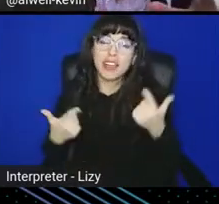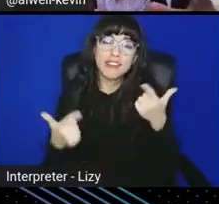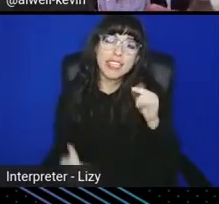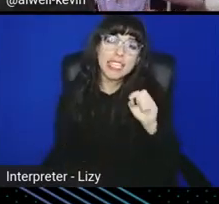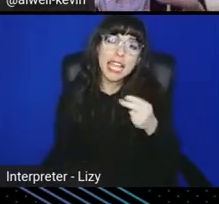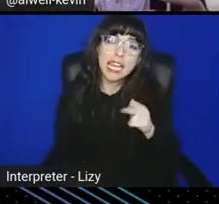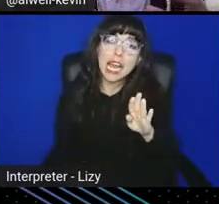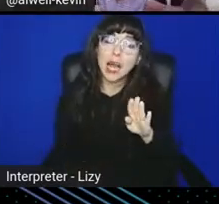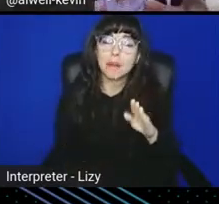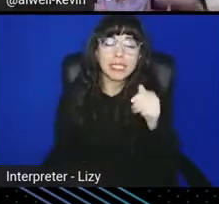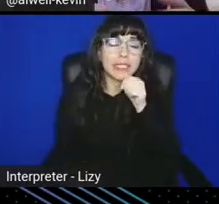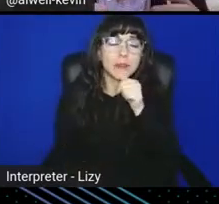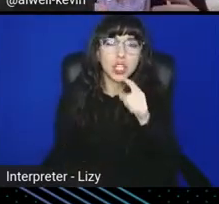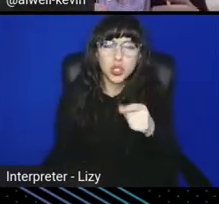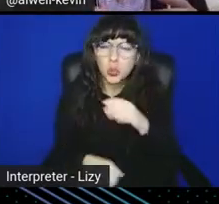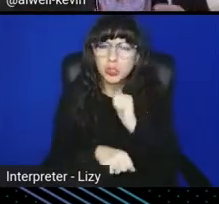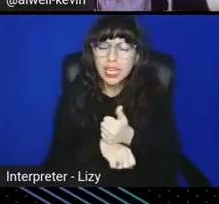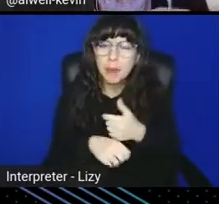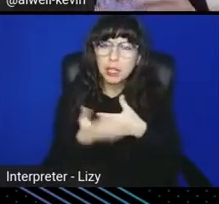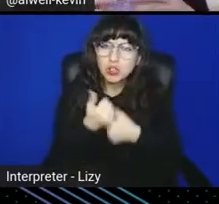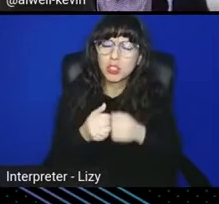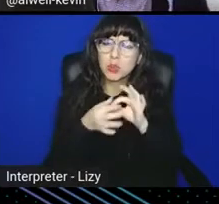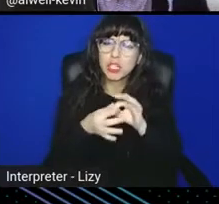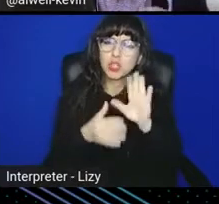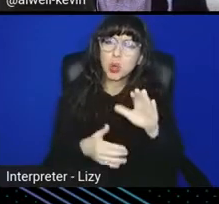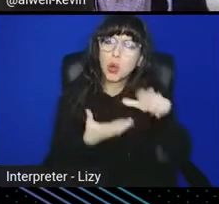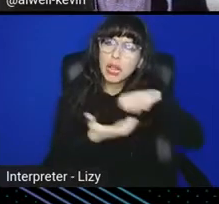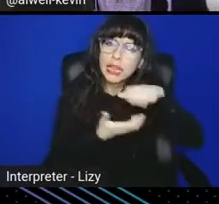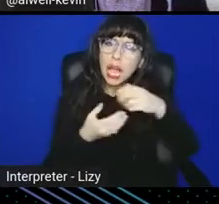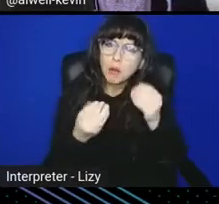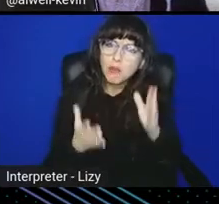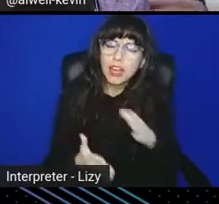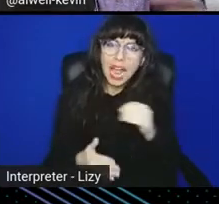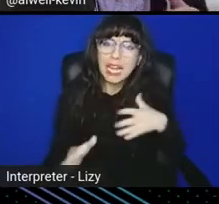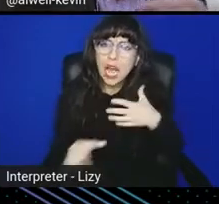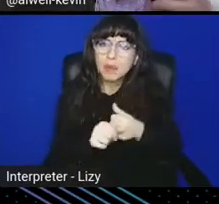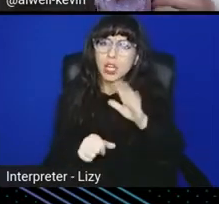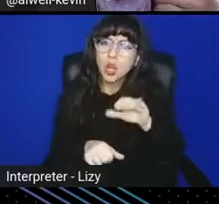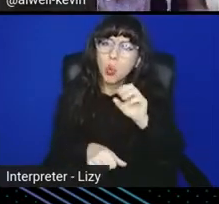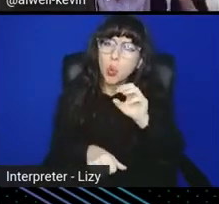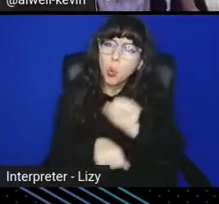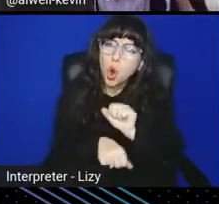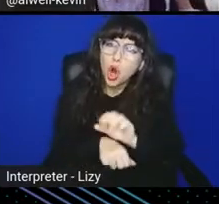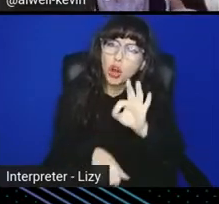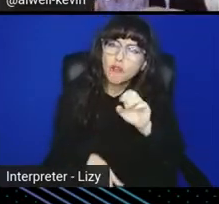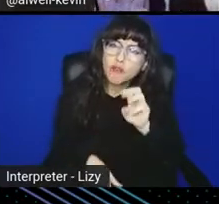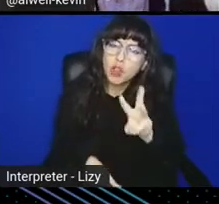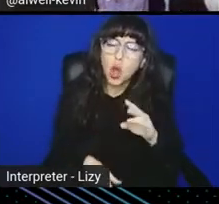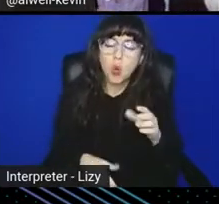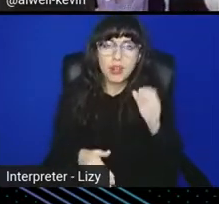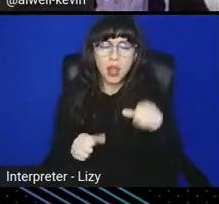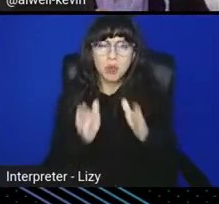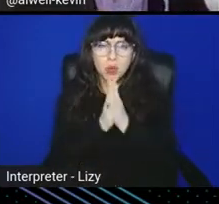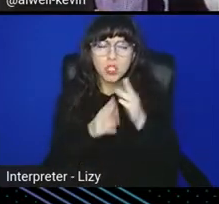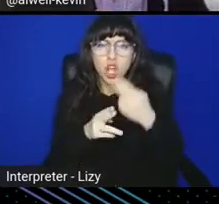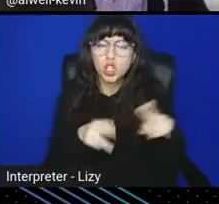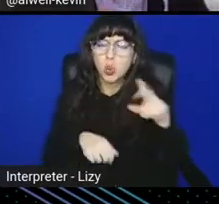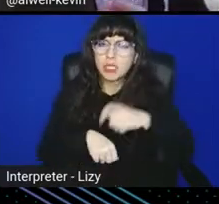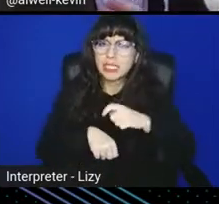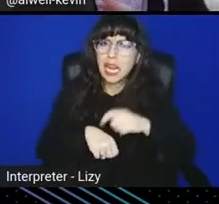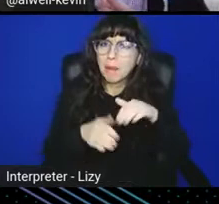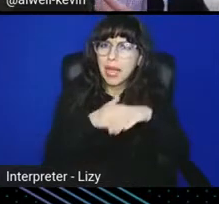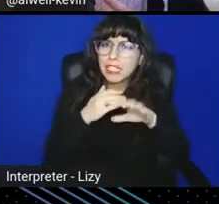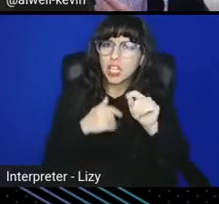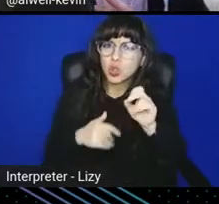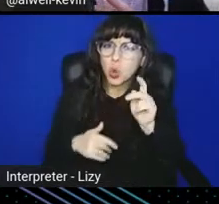trust relationship on your cloud provider, and then you update your workflow so that they can request a short-lived access token from